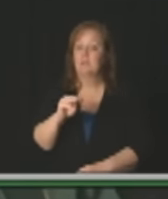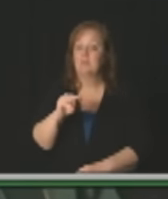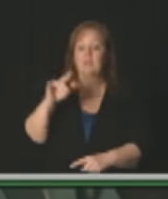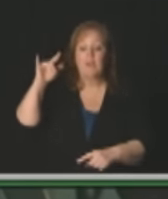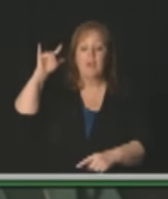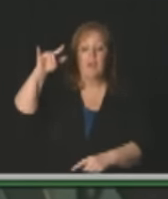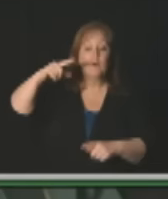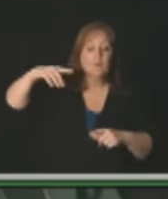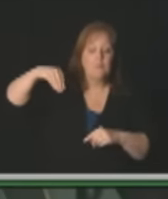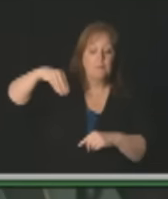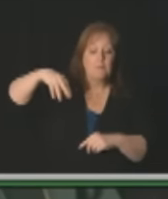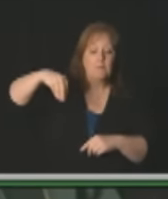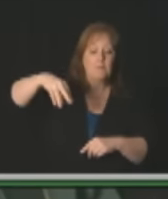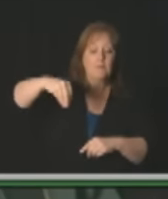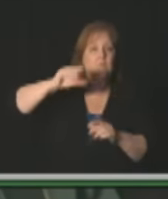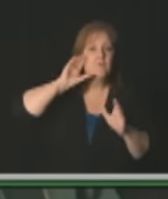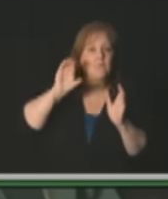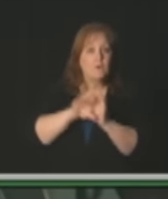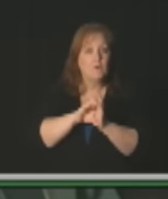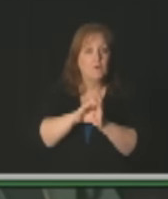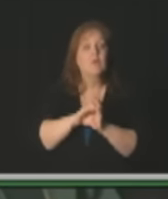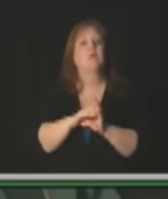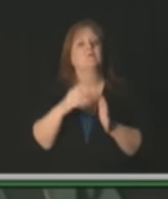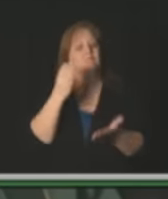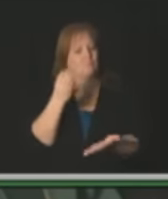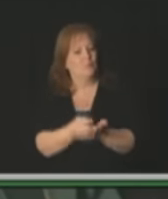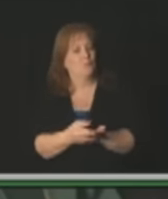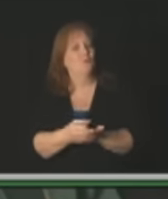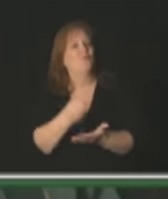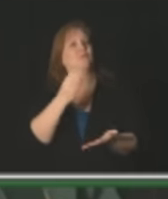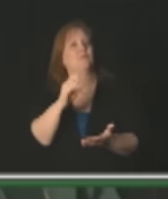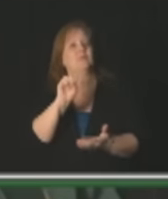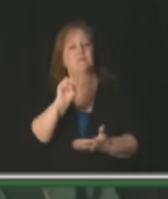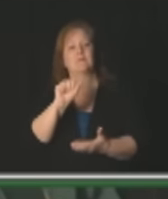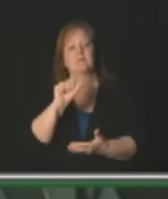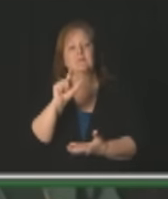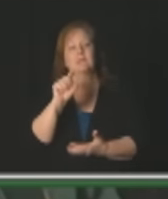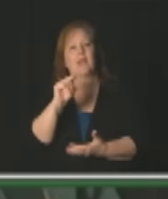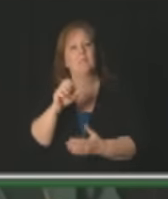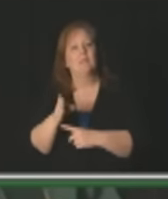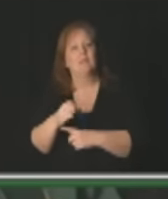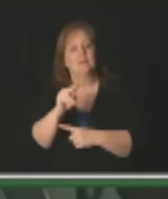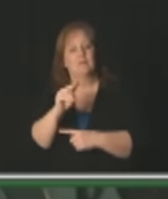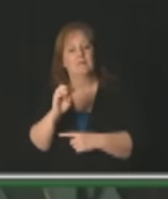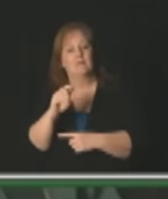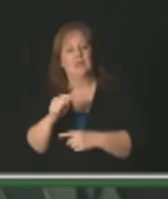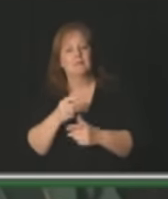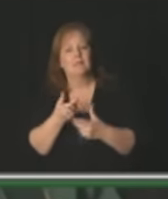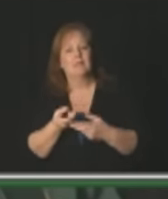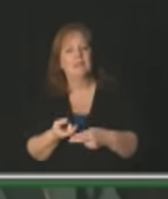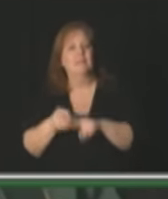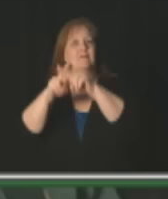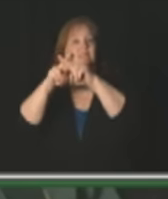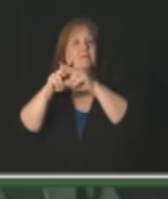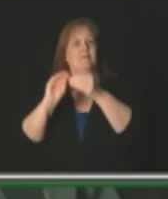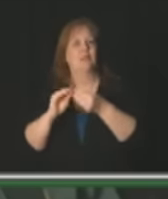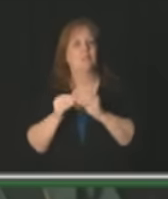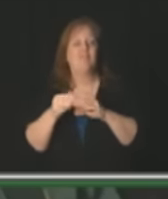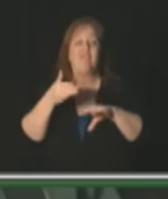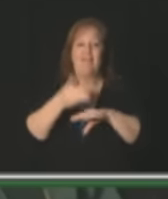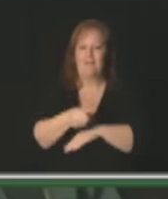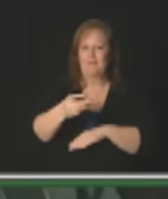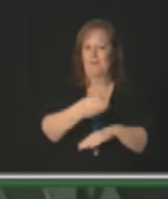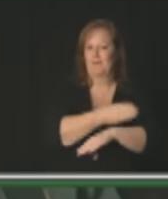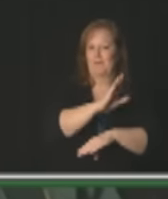sites show large increases in the number of salmon nests after improvement of the habitat. His